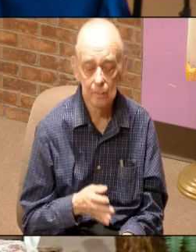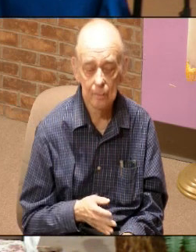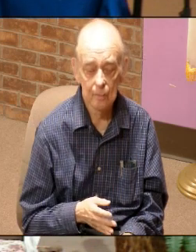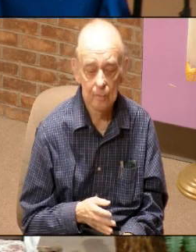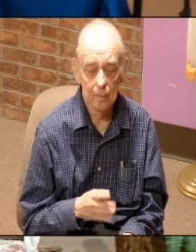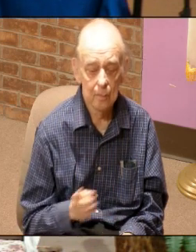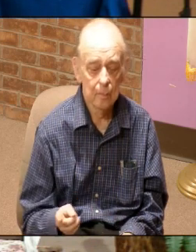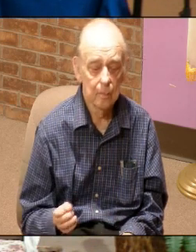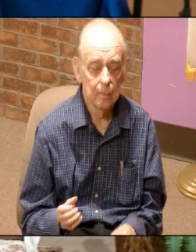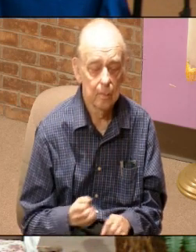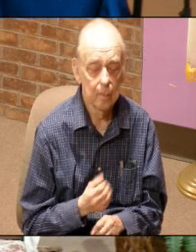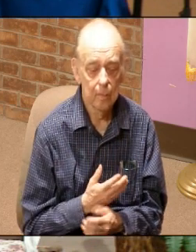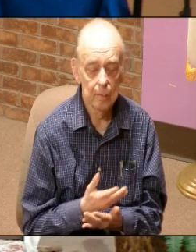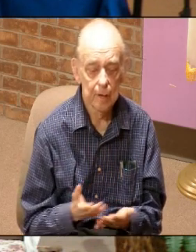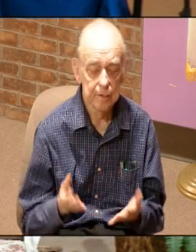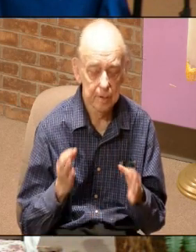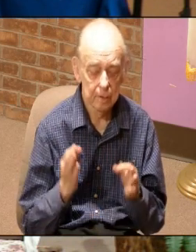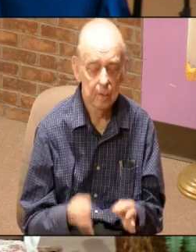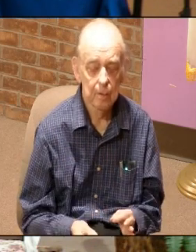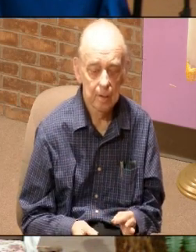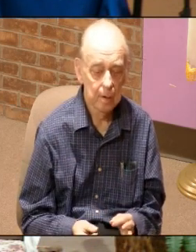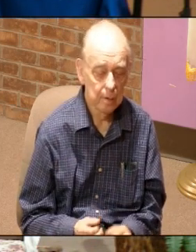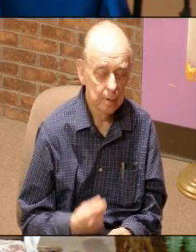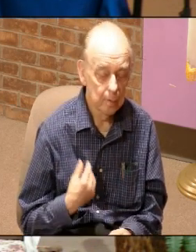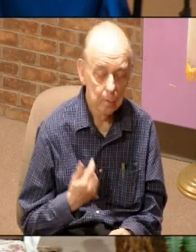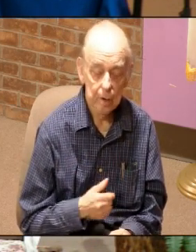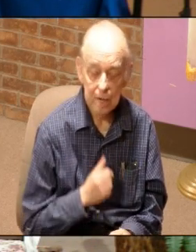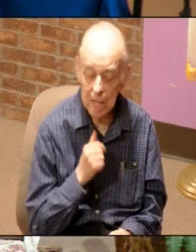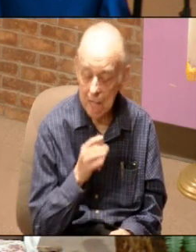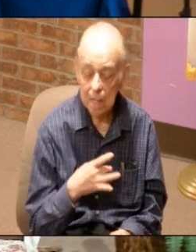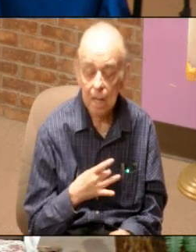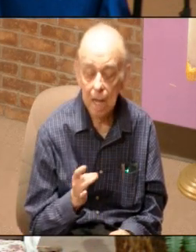They're going to make some decisions that we're not going to like.